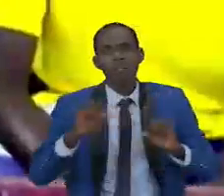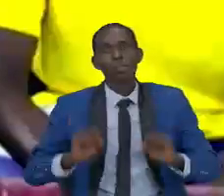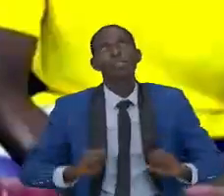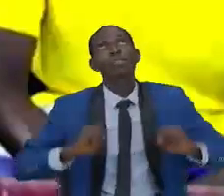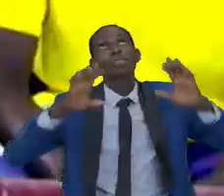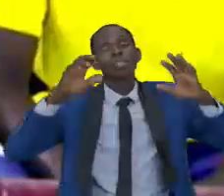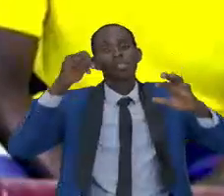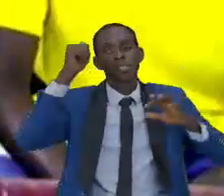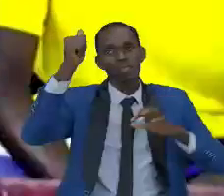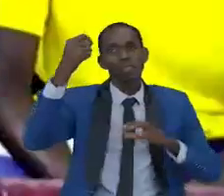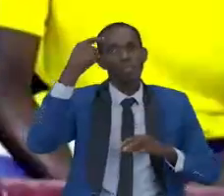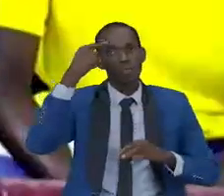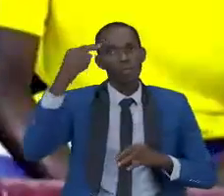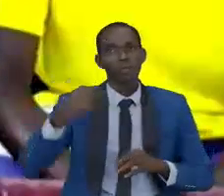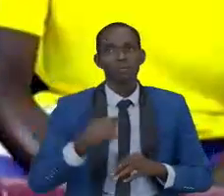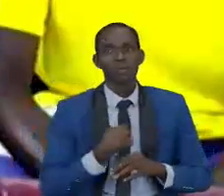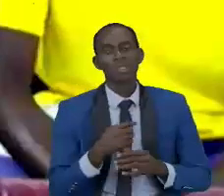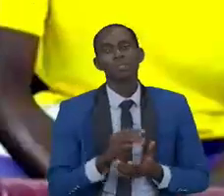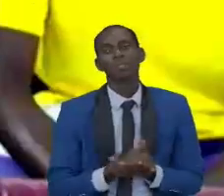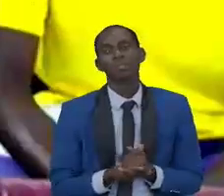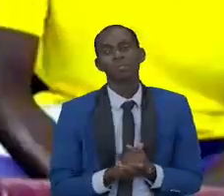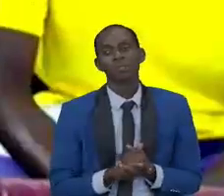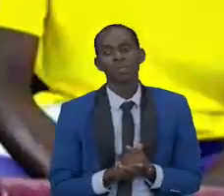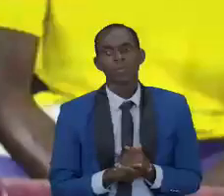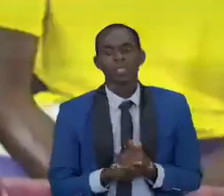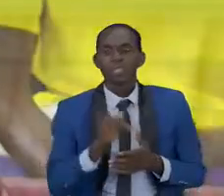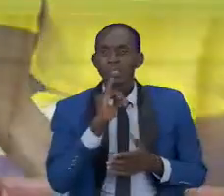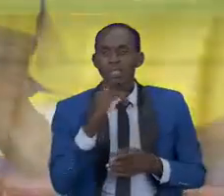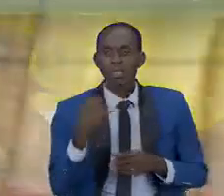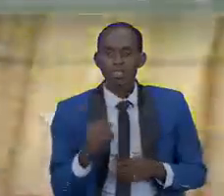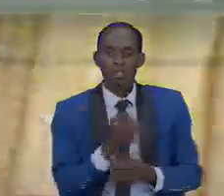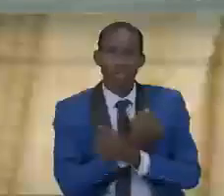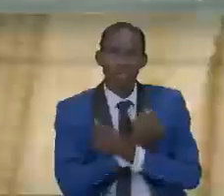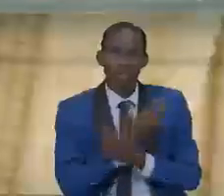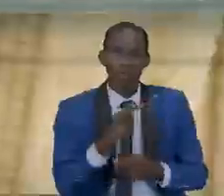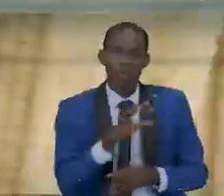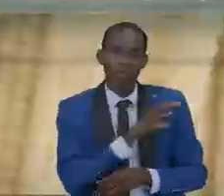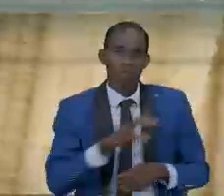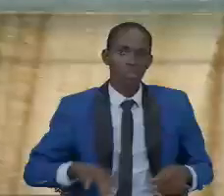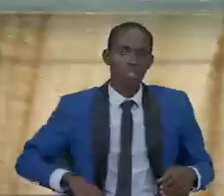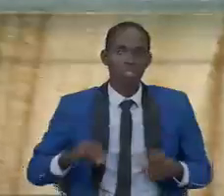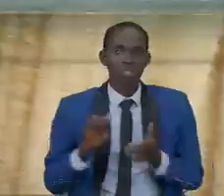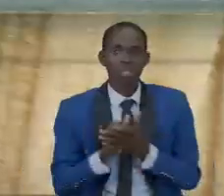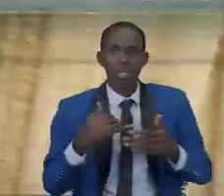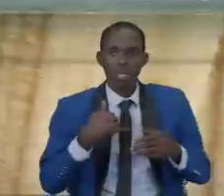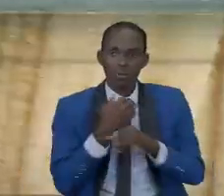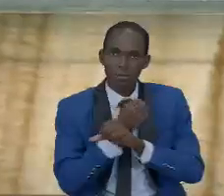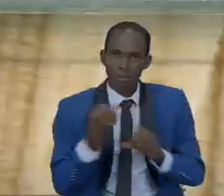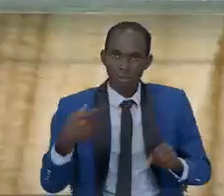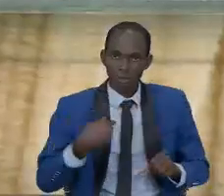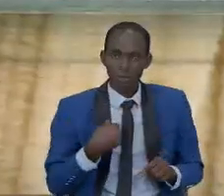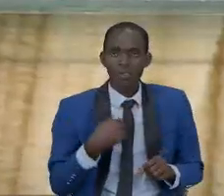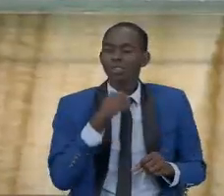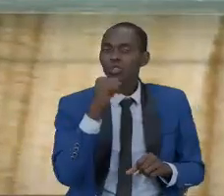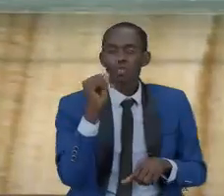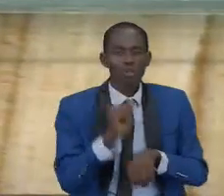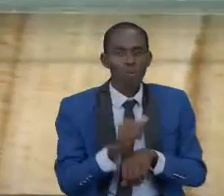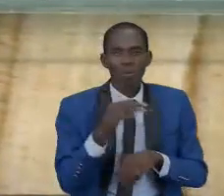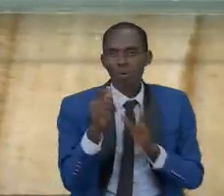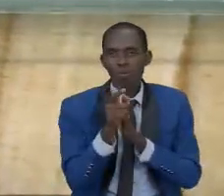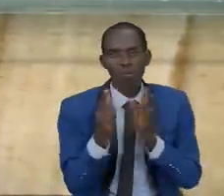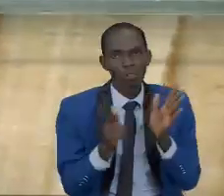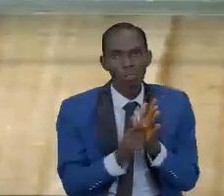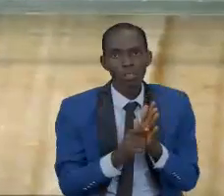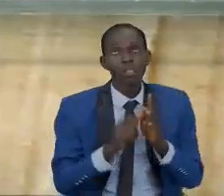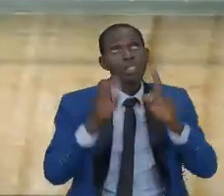him yourself for me is the love of Christ that has saved me not the works of the law he